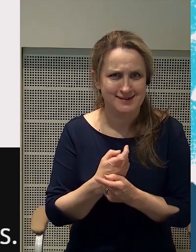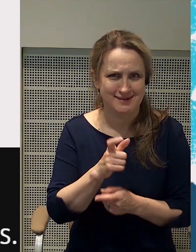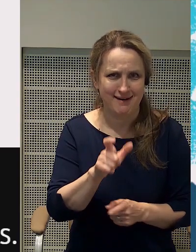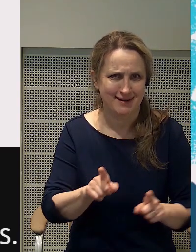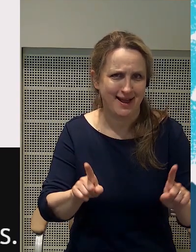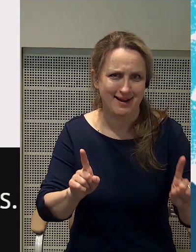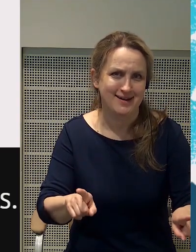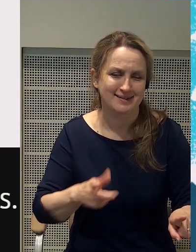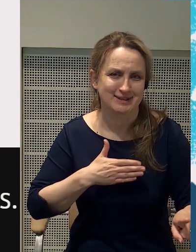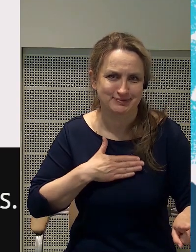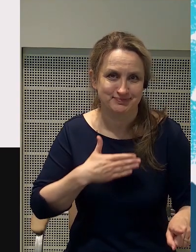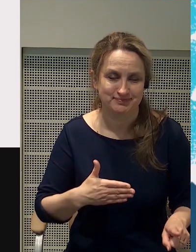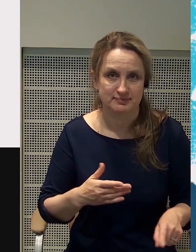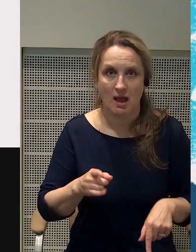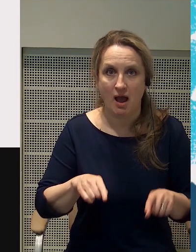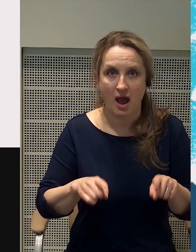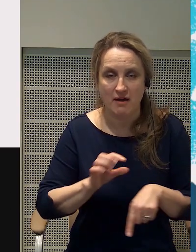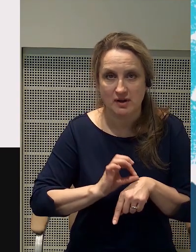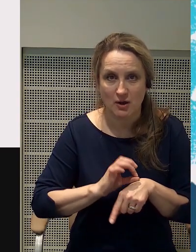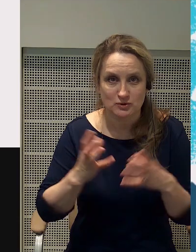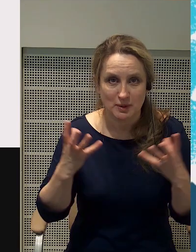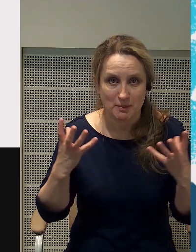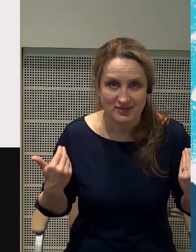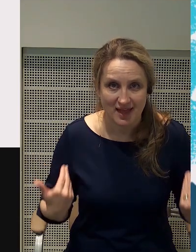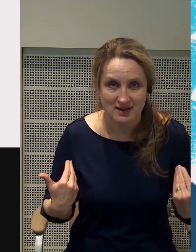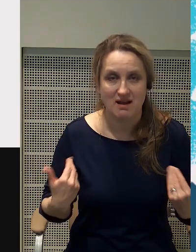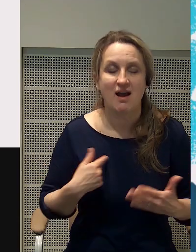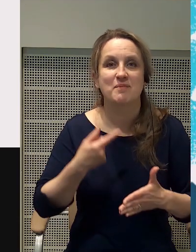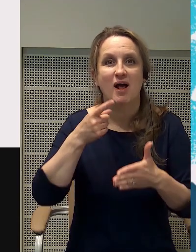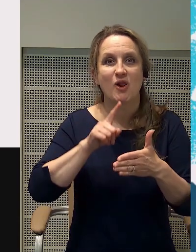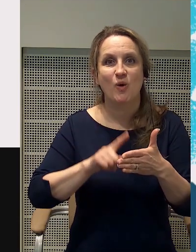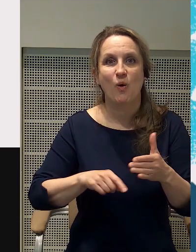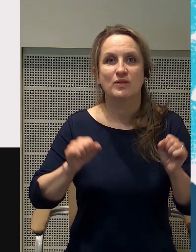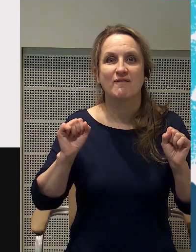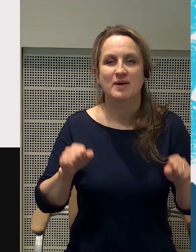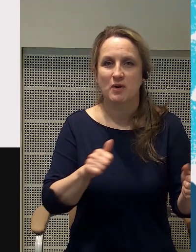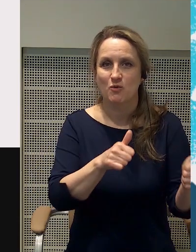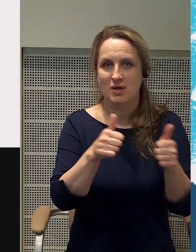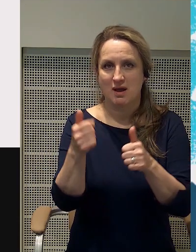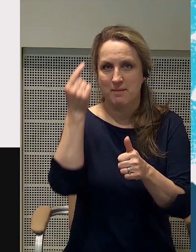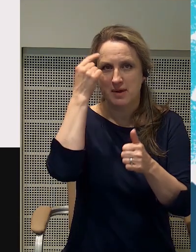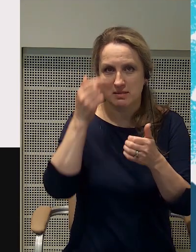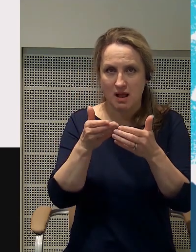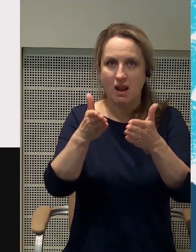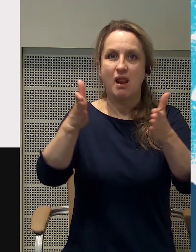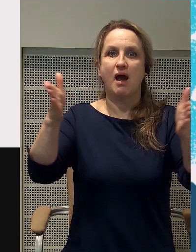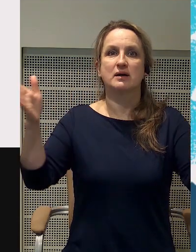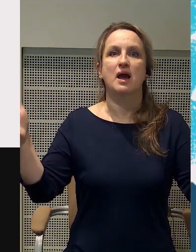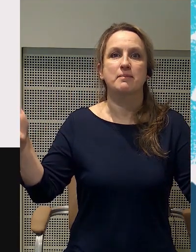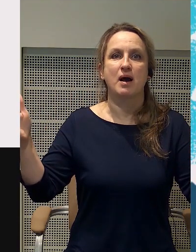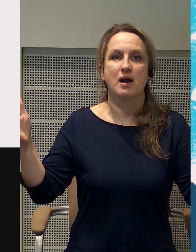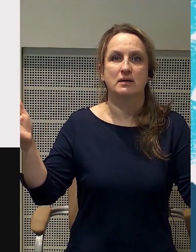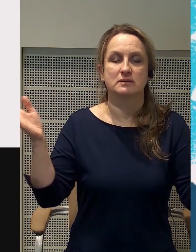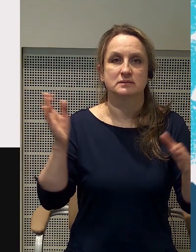many things around rare diseases, not only access to treatments. I would like to ask